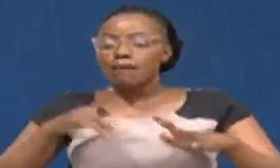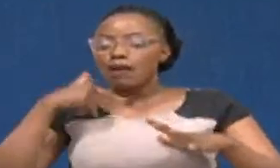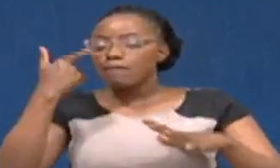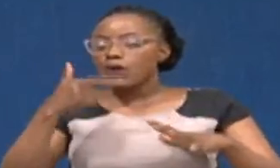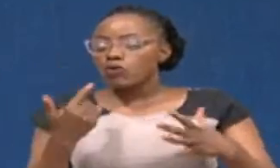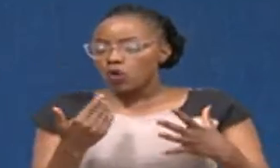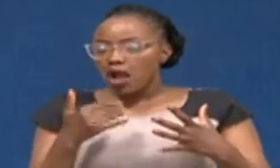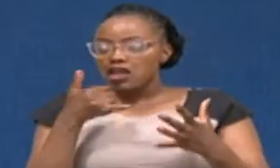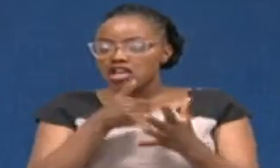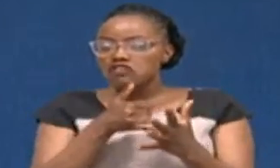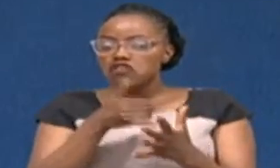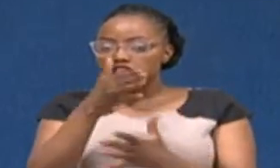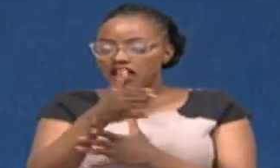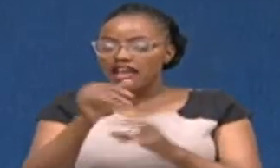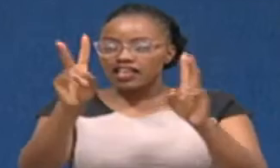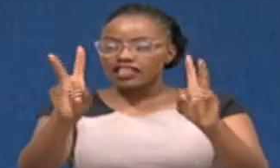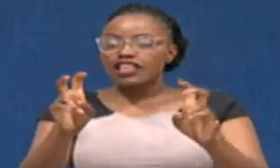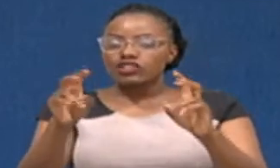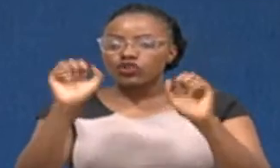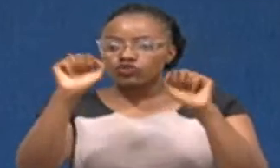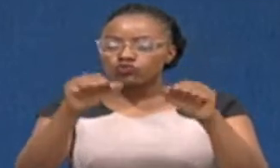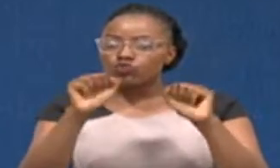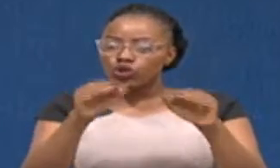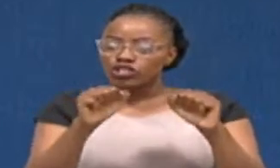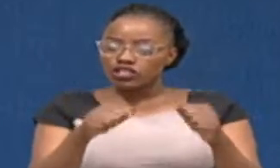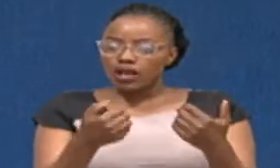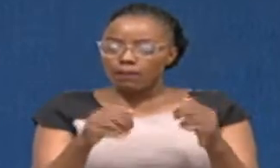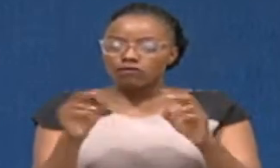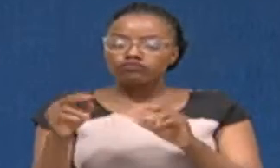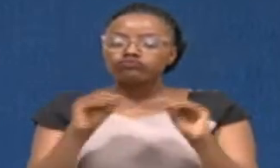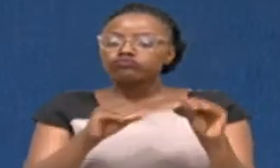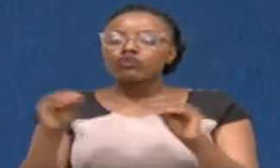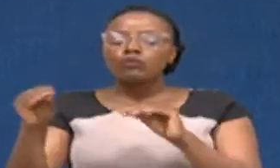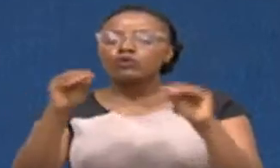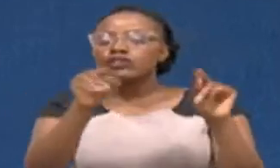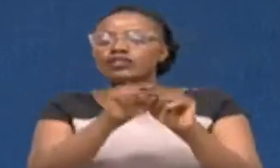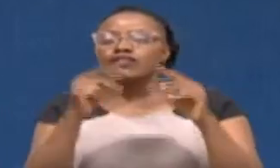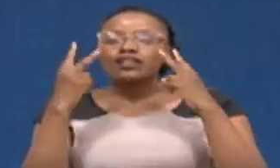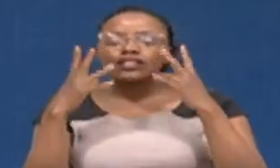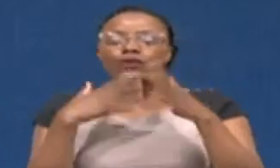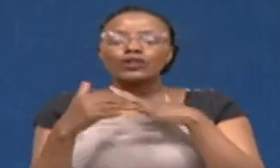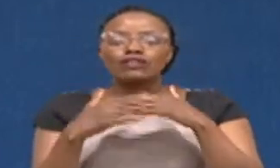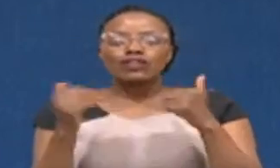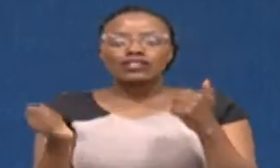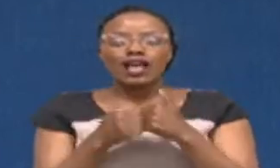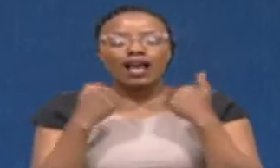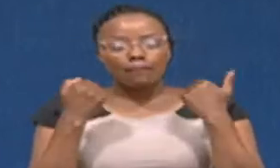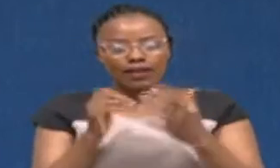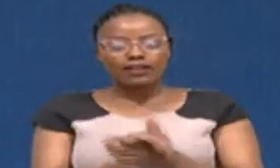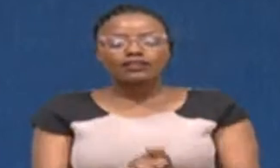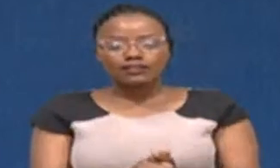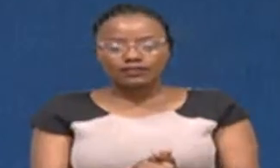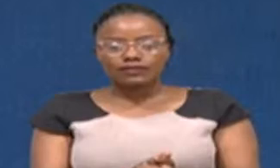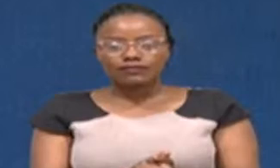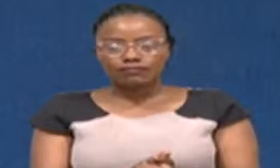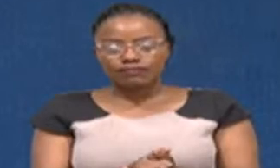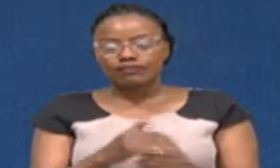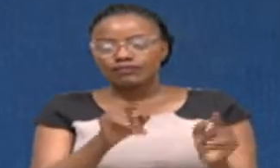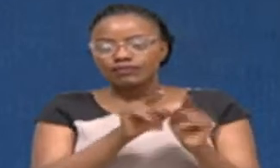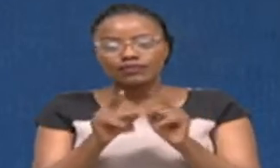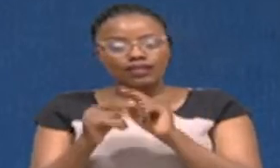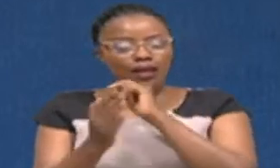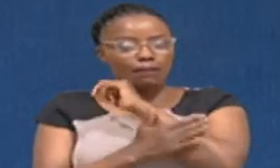relevantly involved in this matter yeah, can be able to move around and see exactly what is happening on the ground. All right. It's